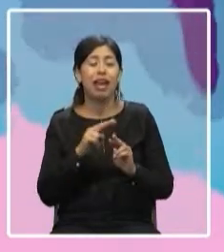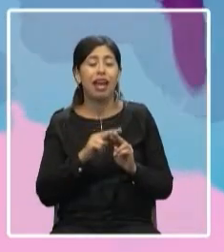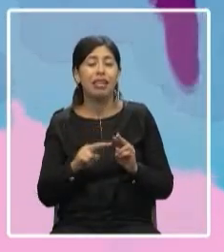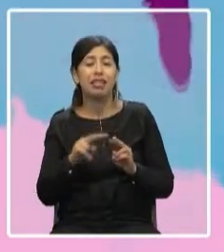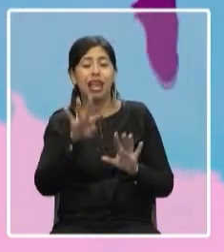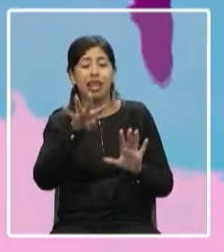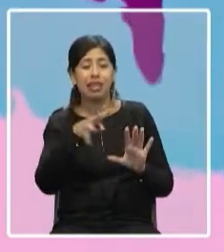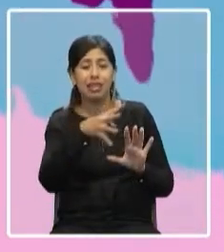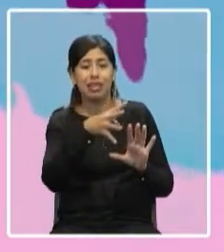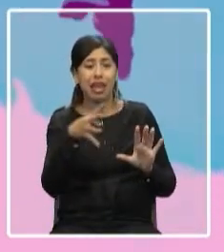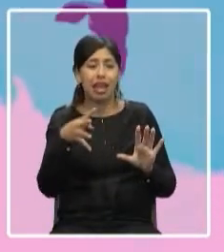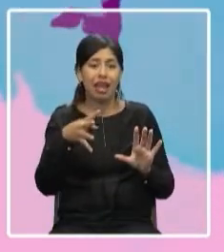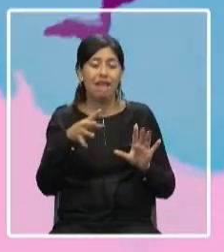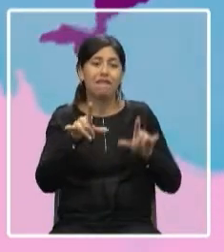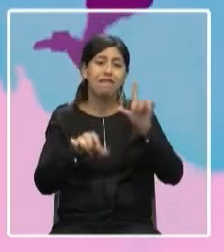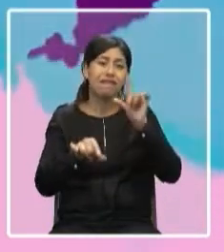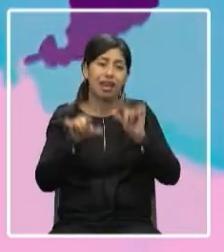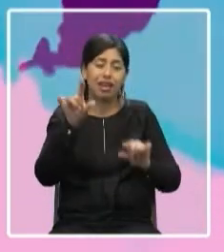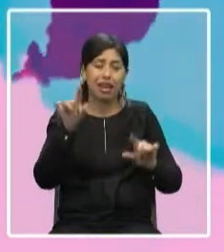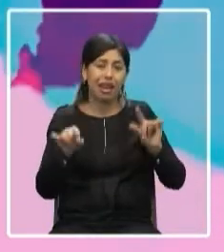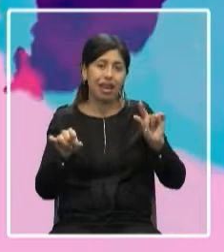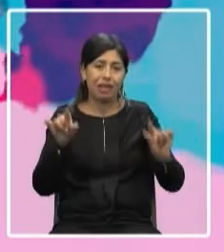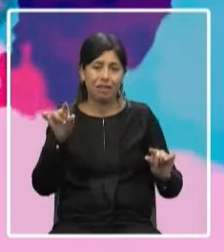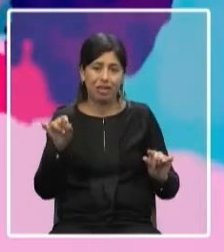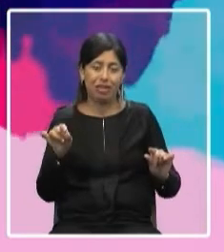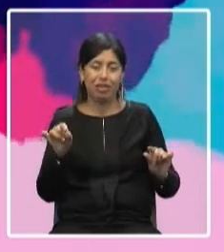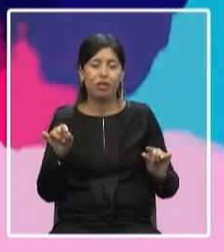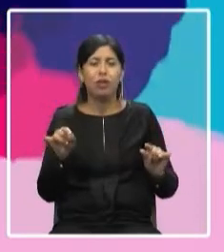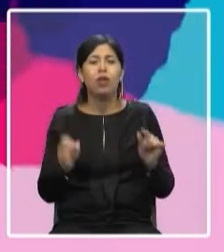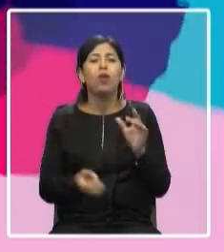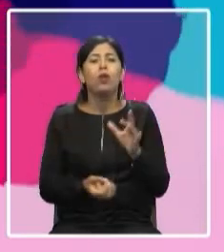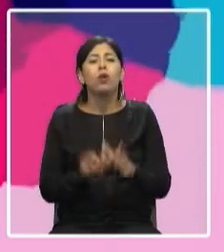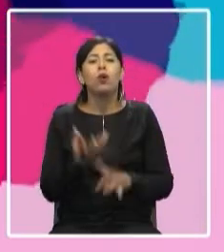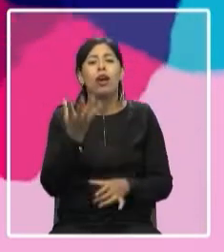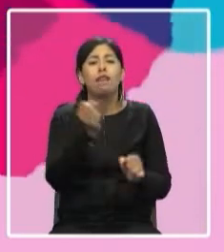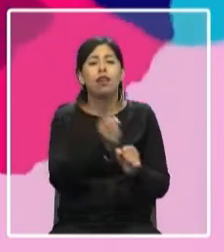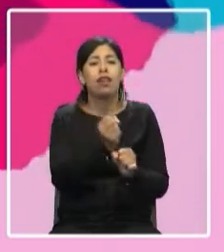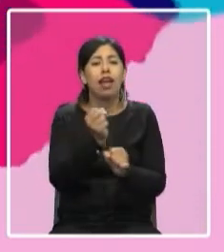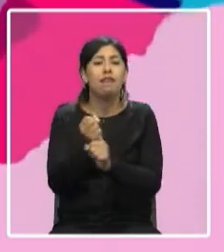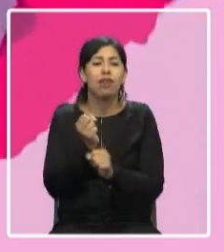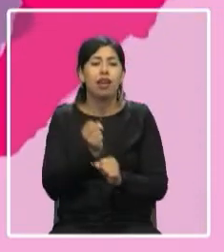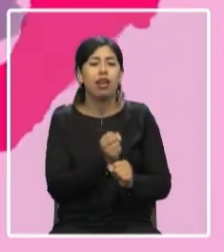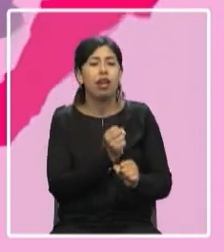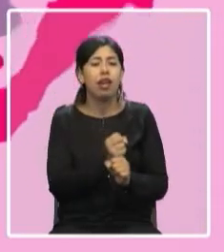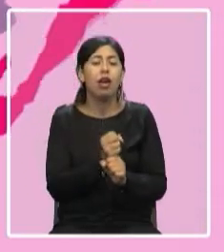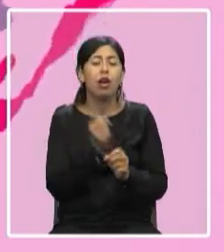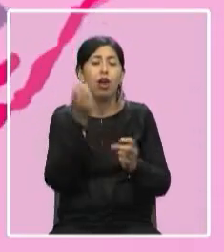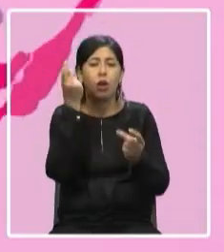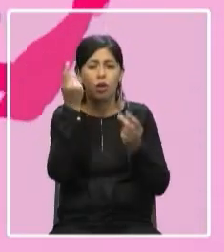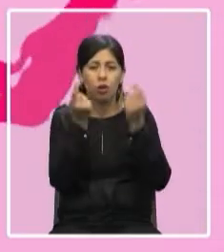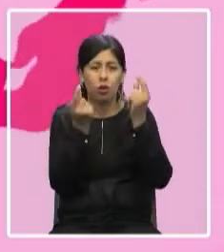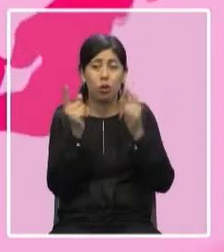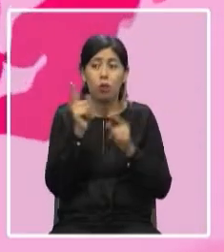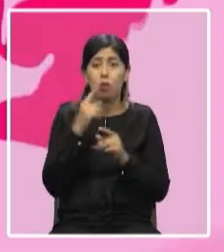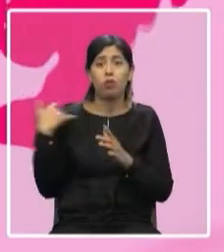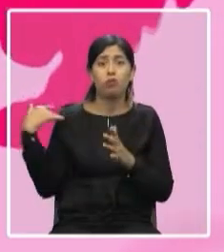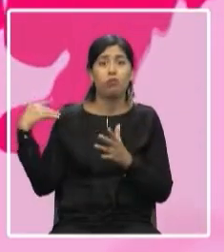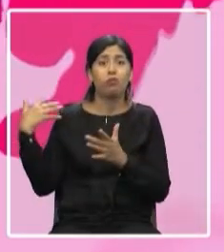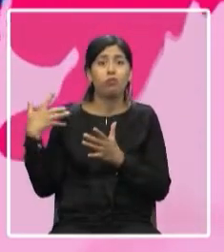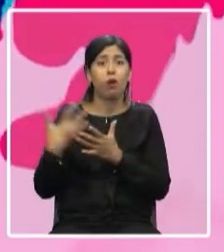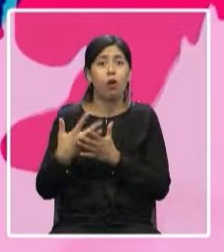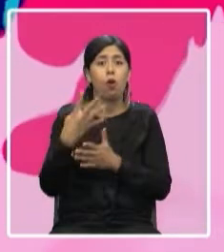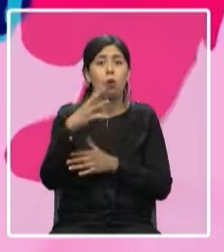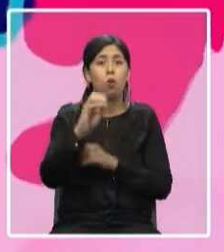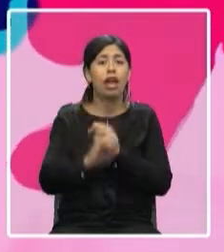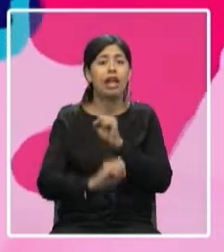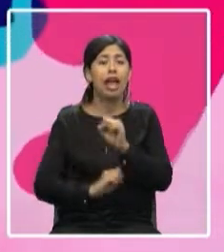These are new jobs that have been created over the last 4 decades, found in US data. Applied statistician, added in